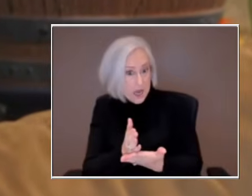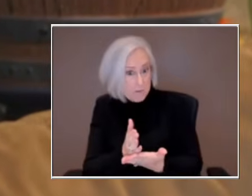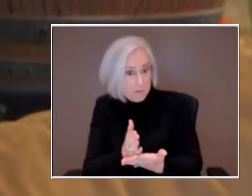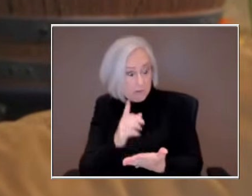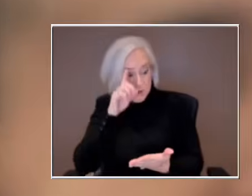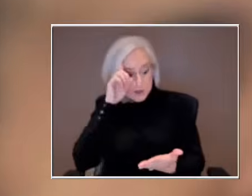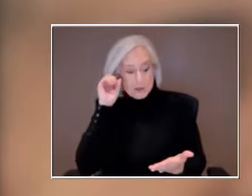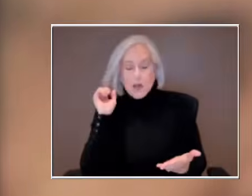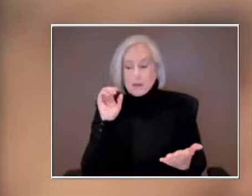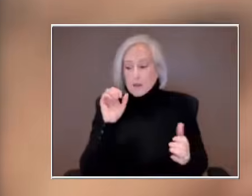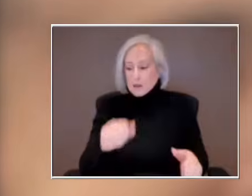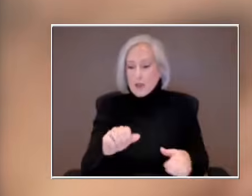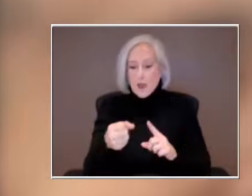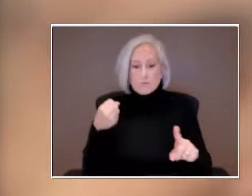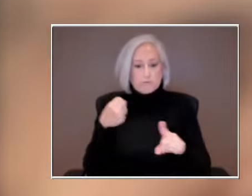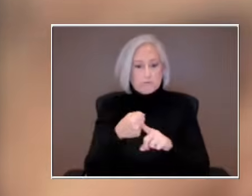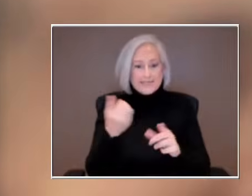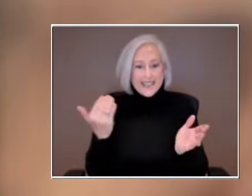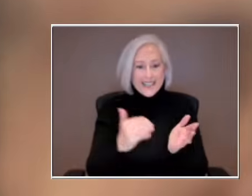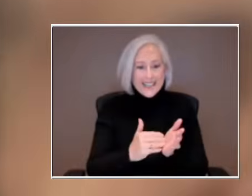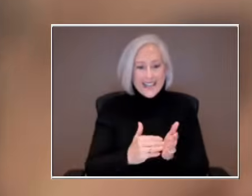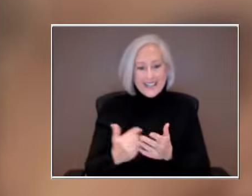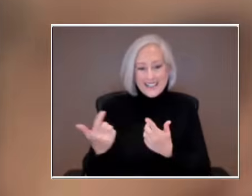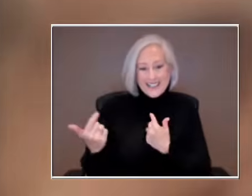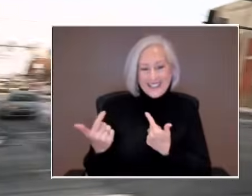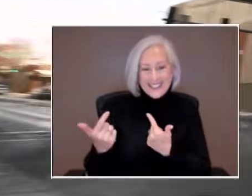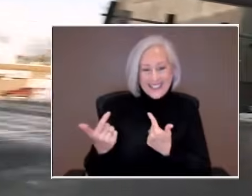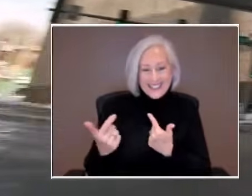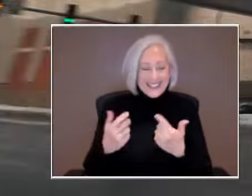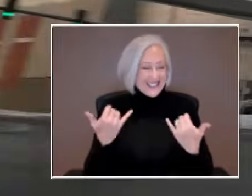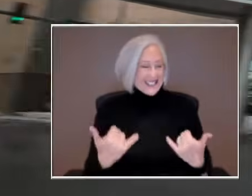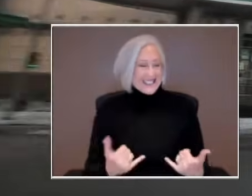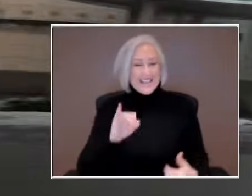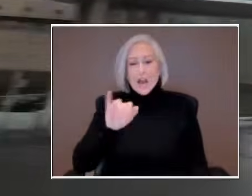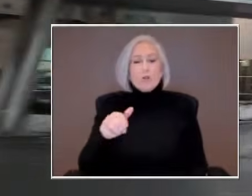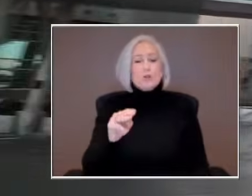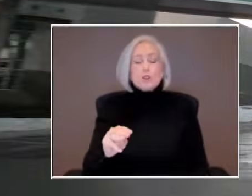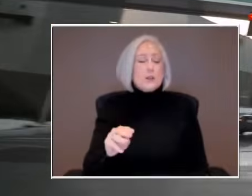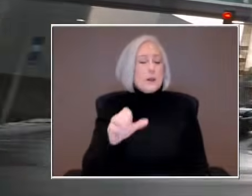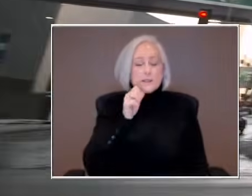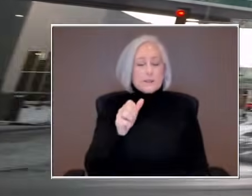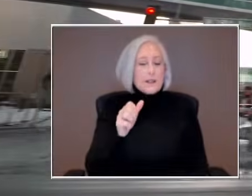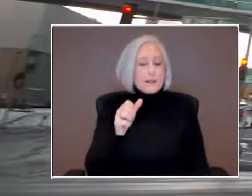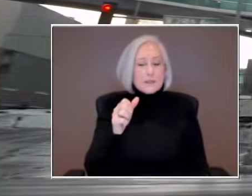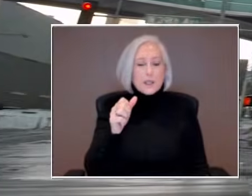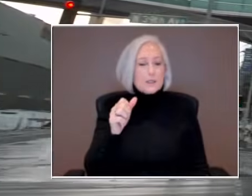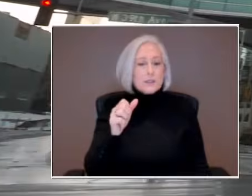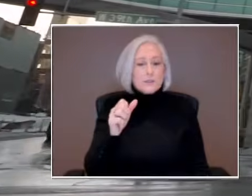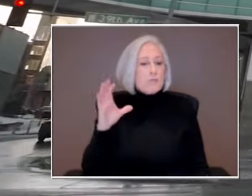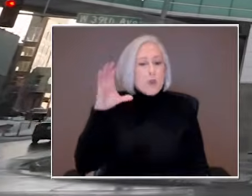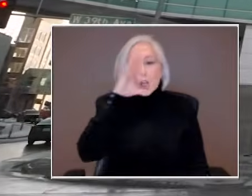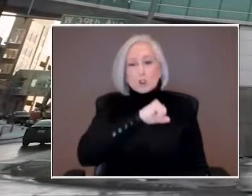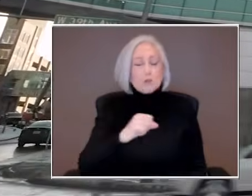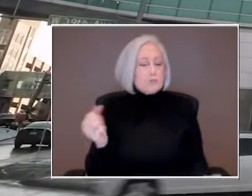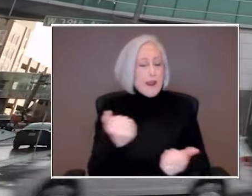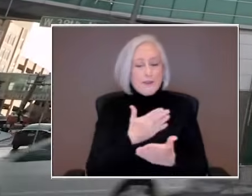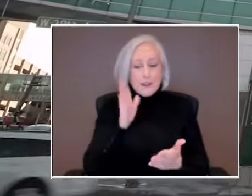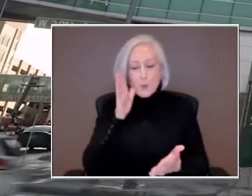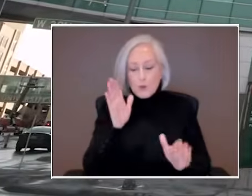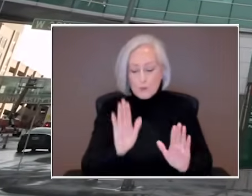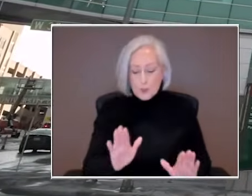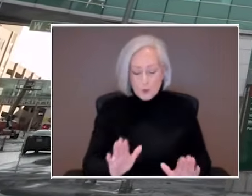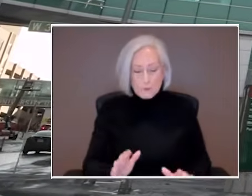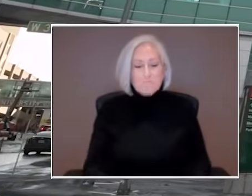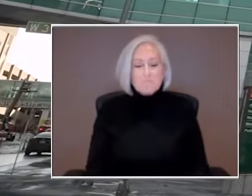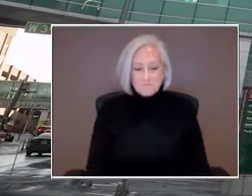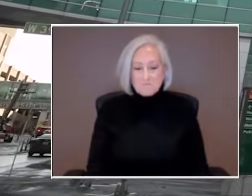back at some point. For now, Jim takes nothing for granted. And in a full circle moment, and with all the time